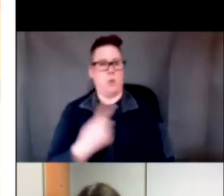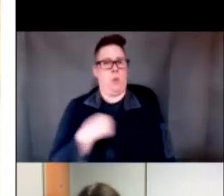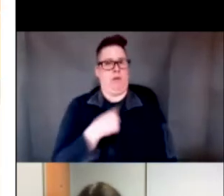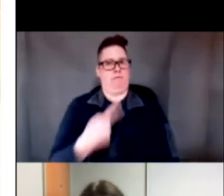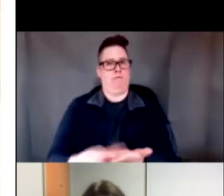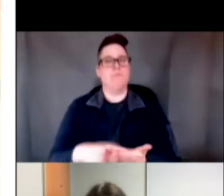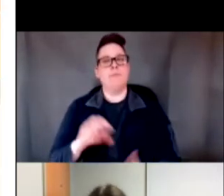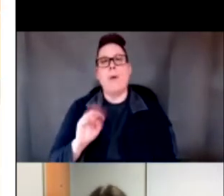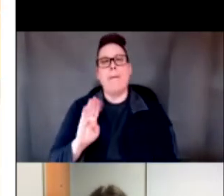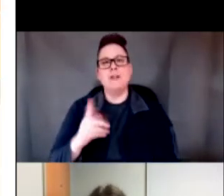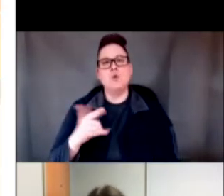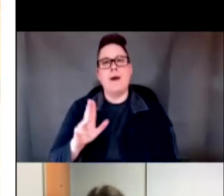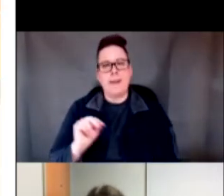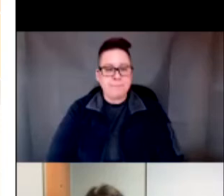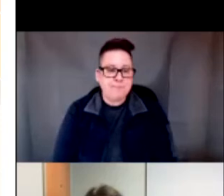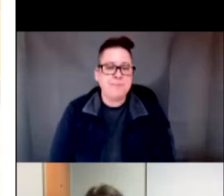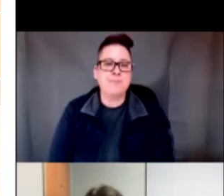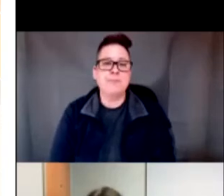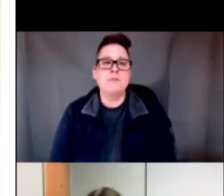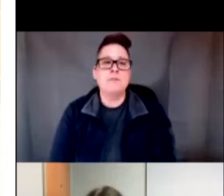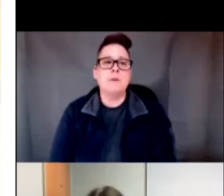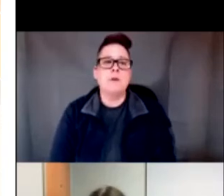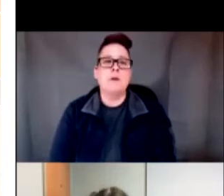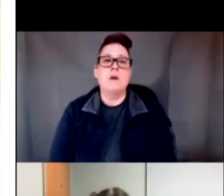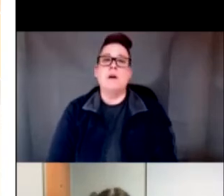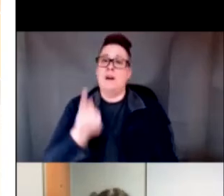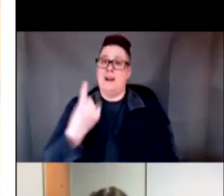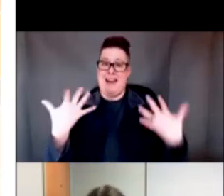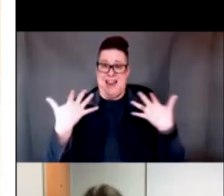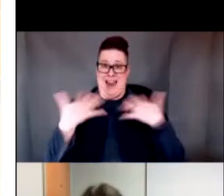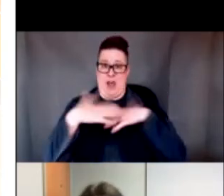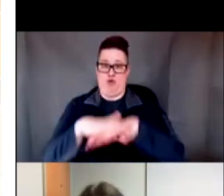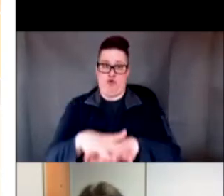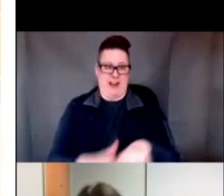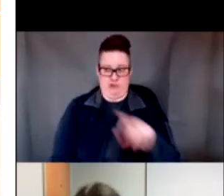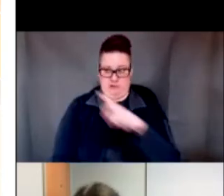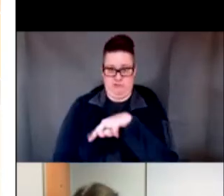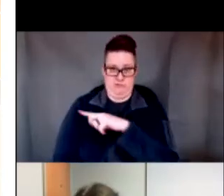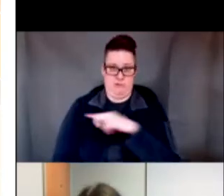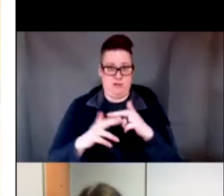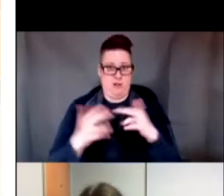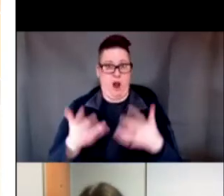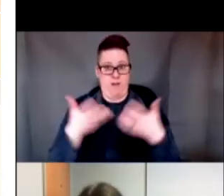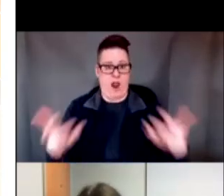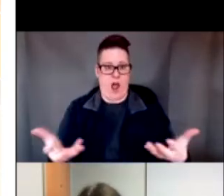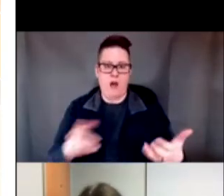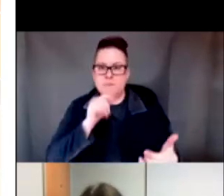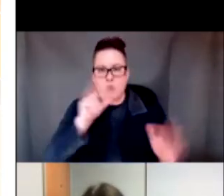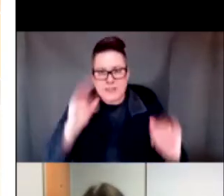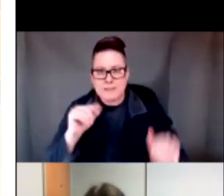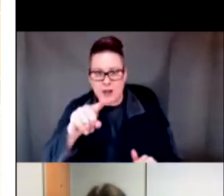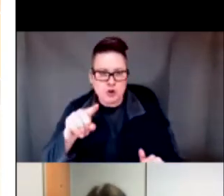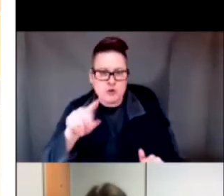it in OBGYN. And when we look at integration, you know, there's a lot here on this slide, and I don't expect everybody